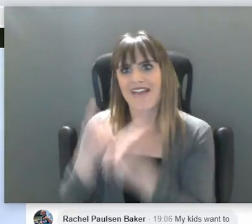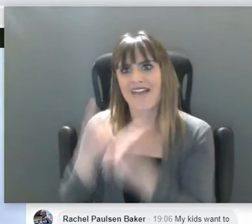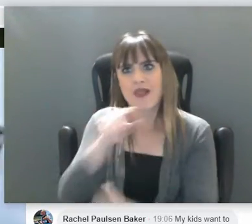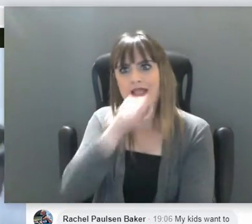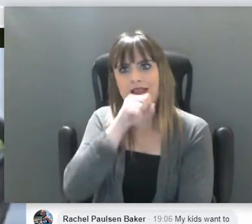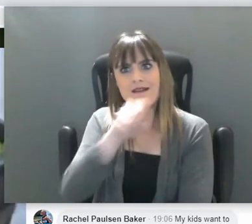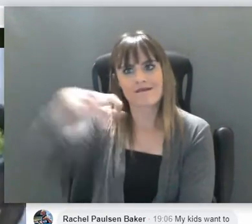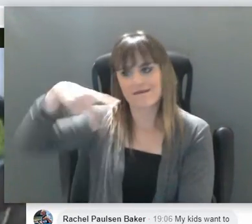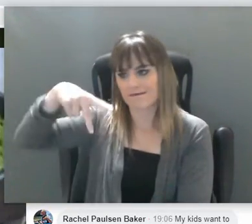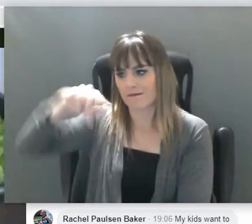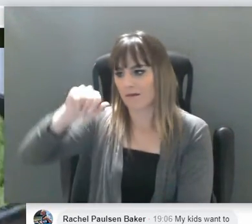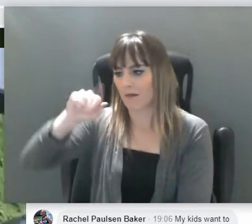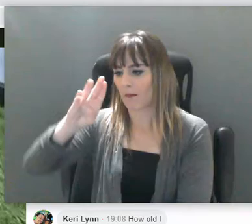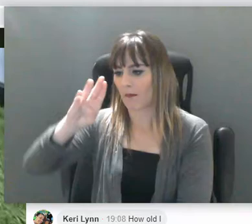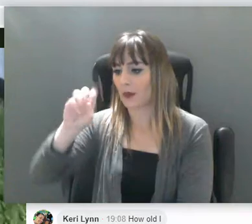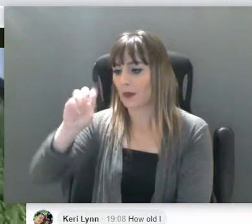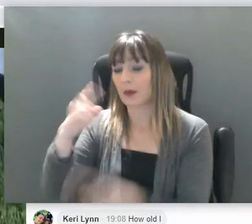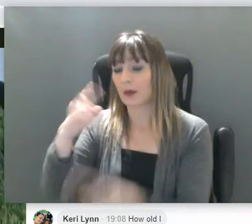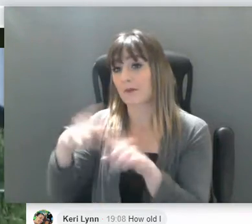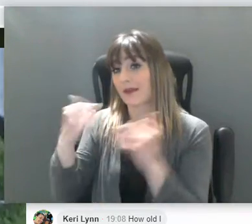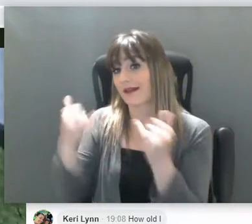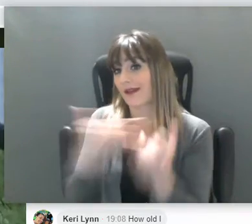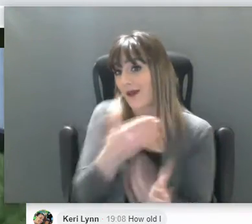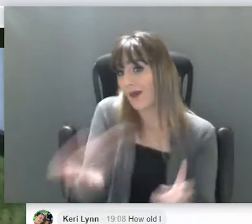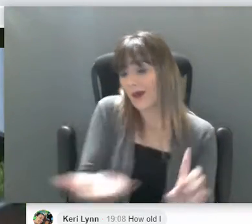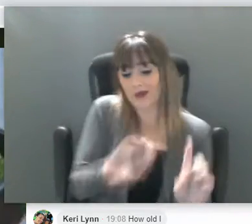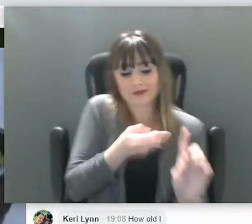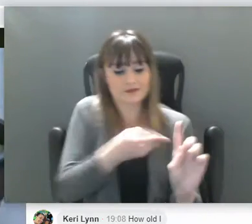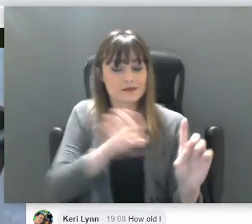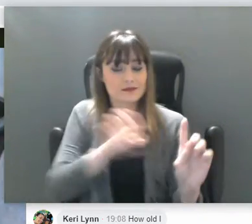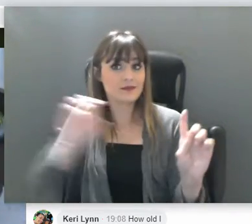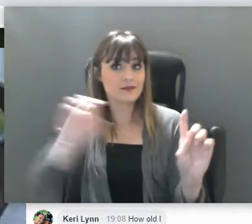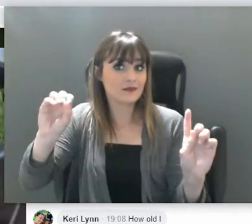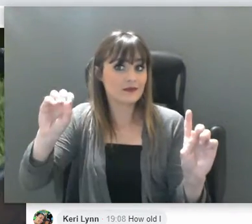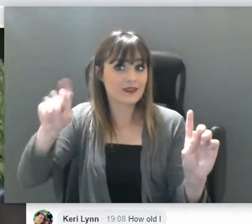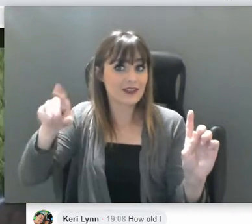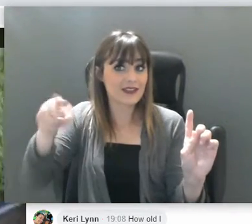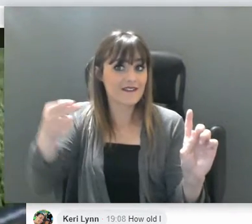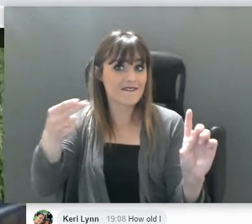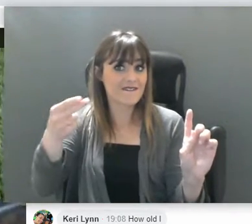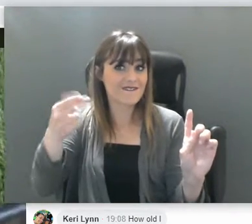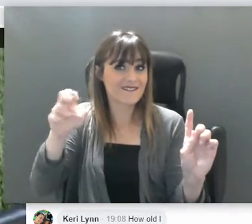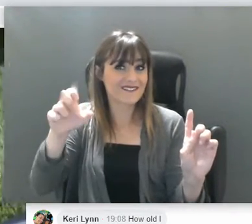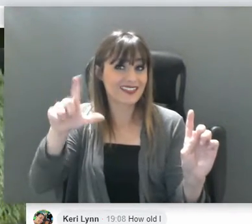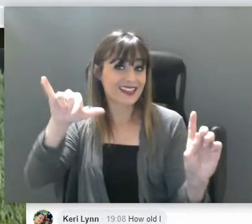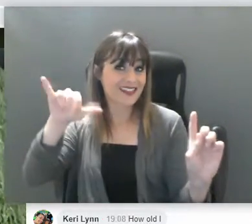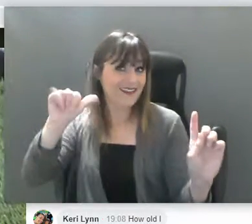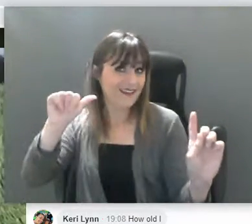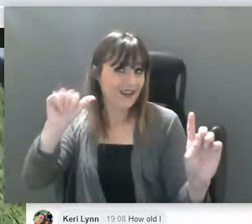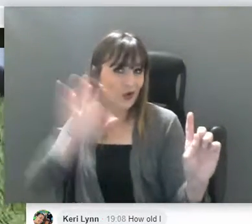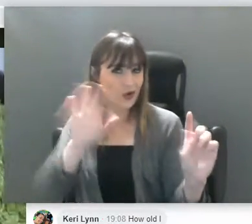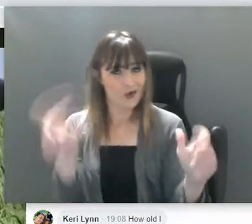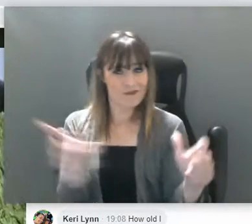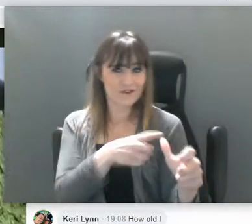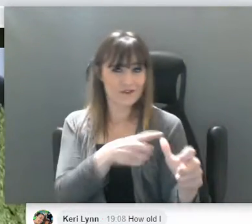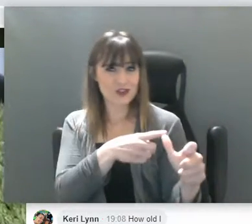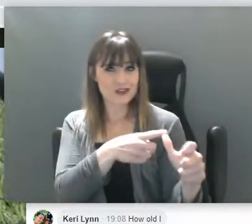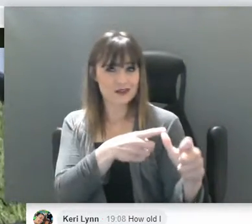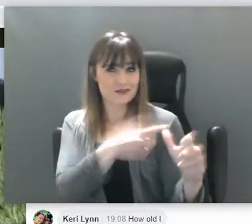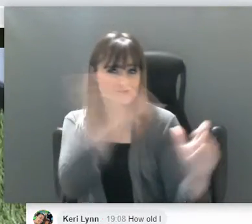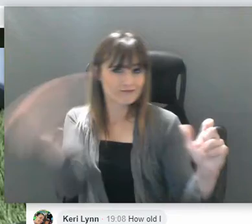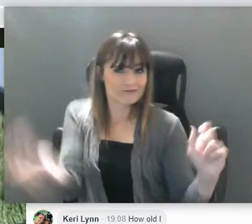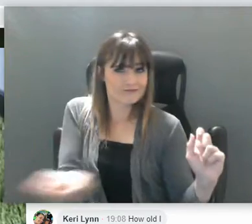introducing Ophelia for the first time. This is her first her big Facebook debut. Yep, they're very new